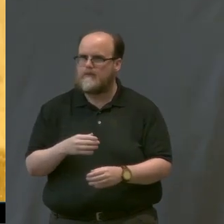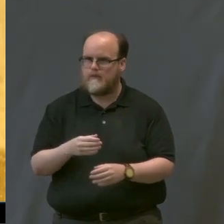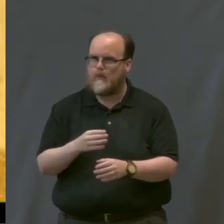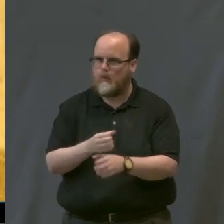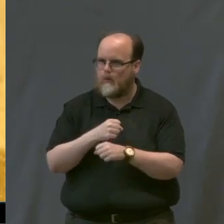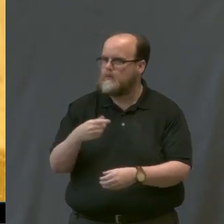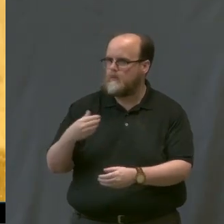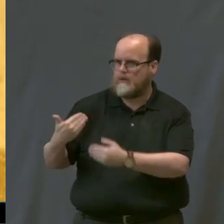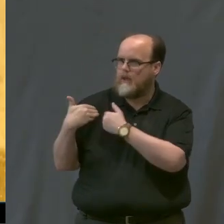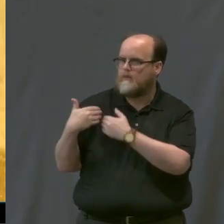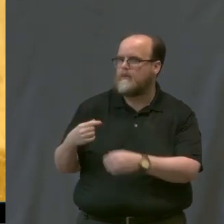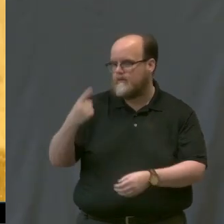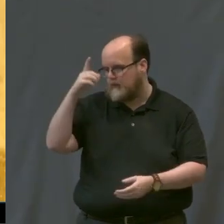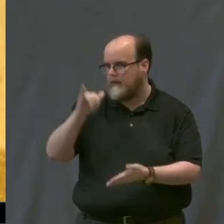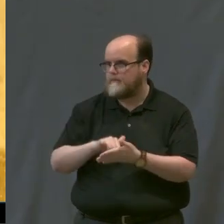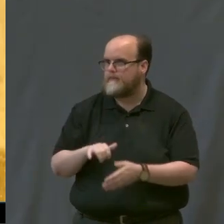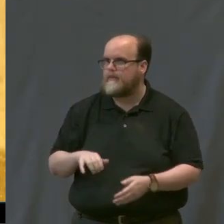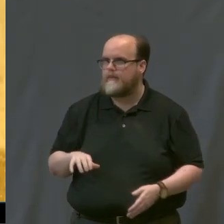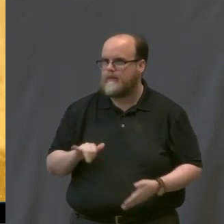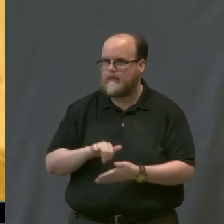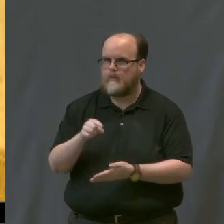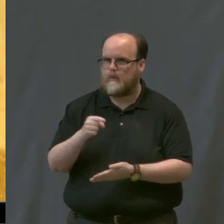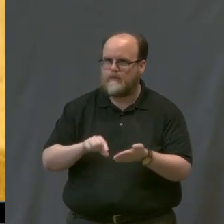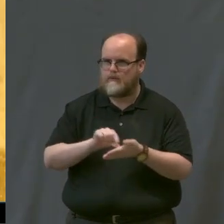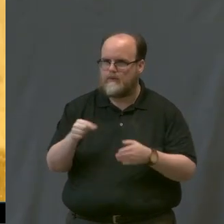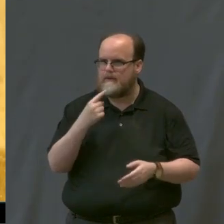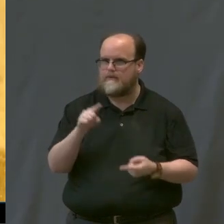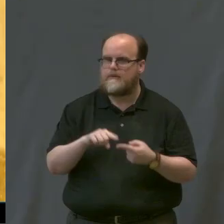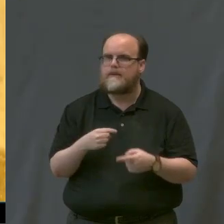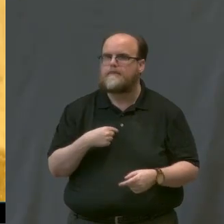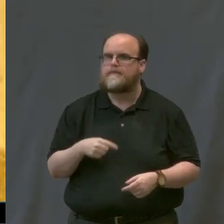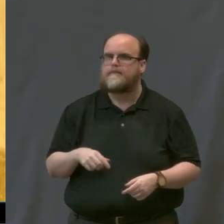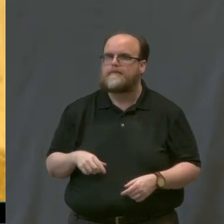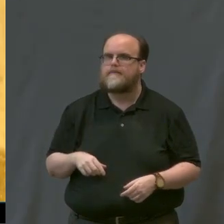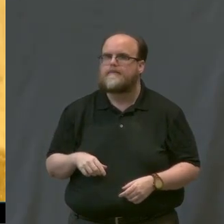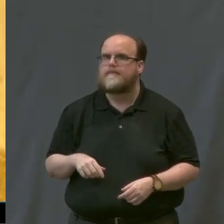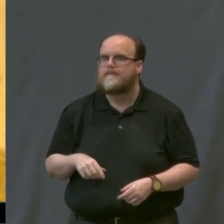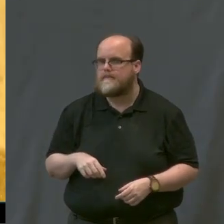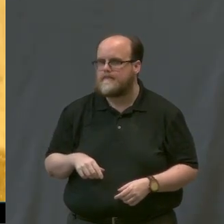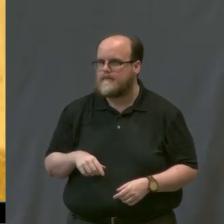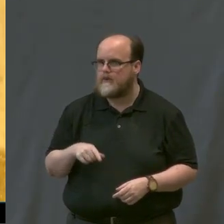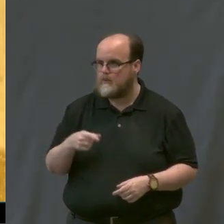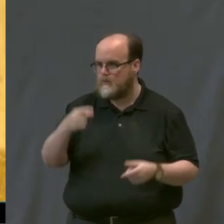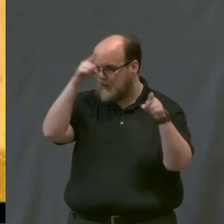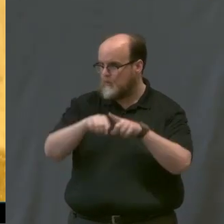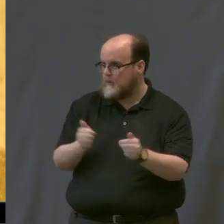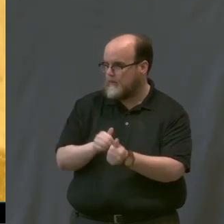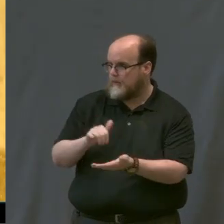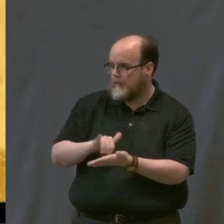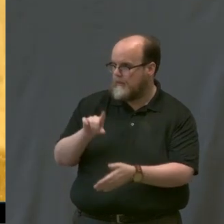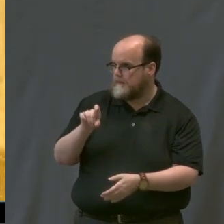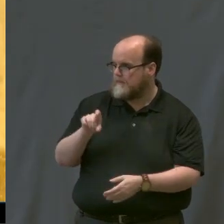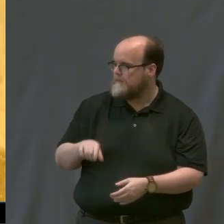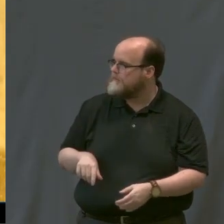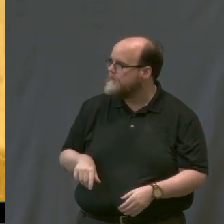that. That's what that verse is saying to me. Do you agree with that?